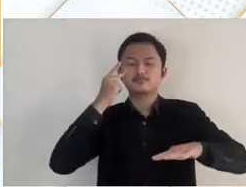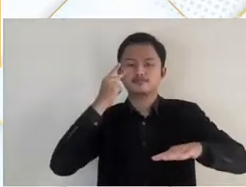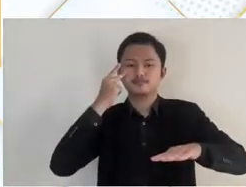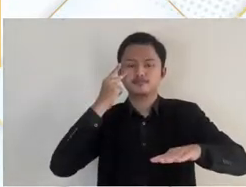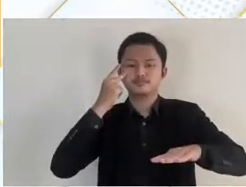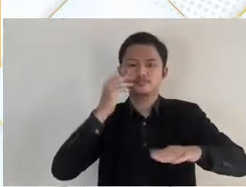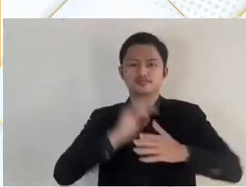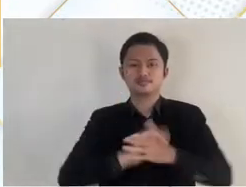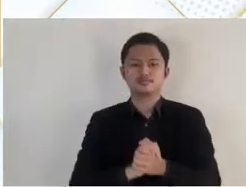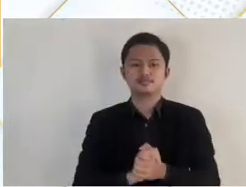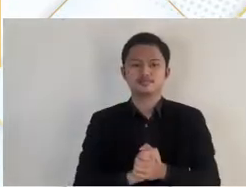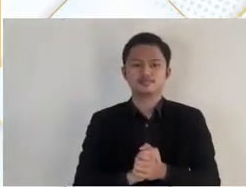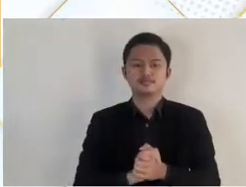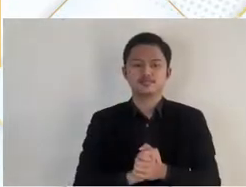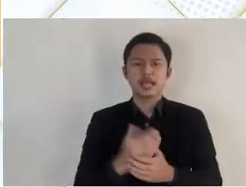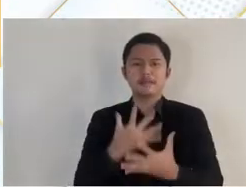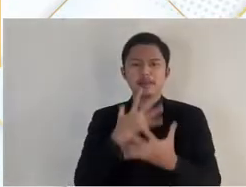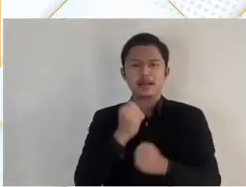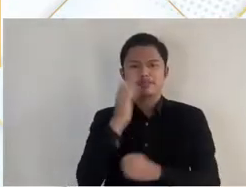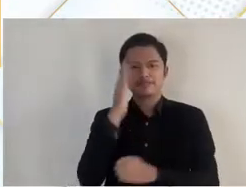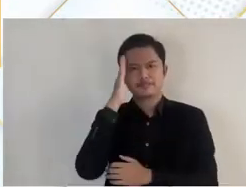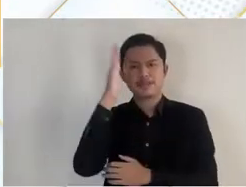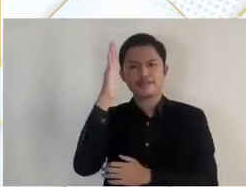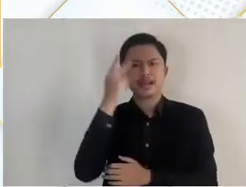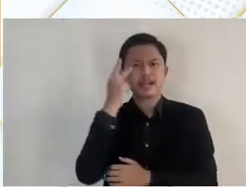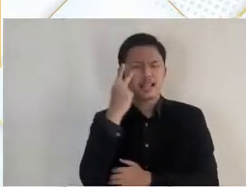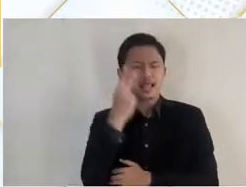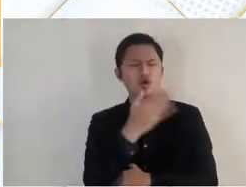and looking forward to having more Indonesian